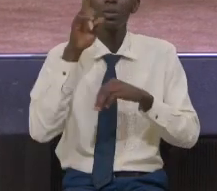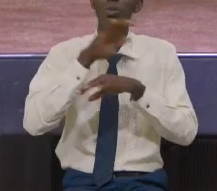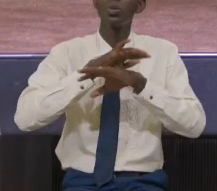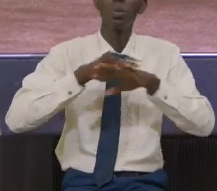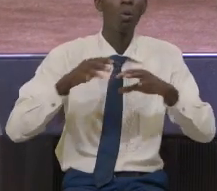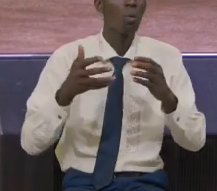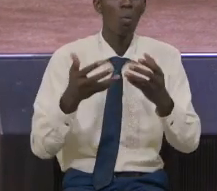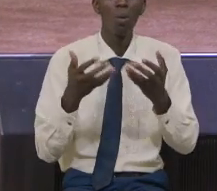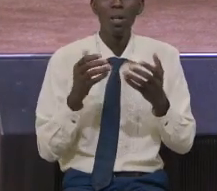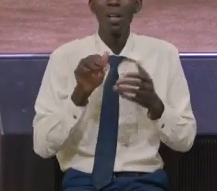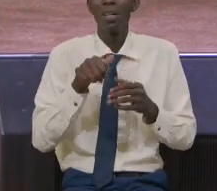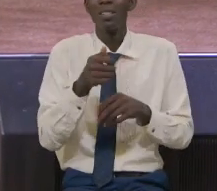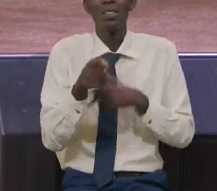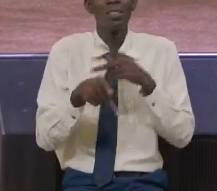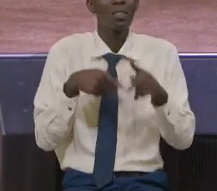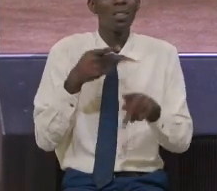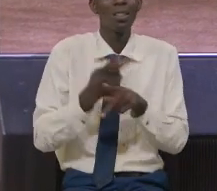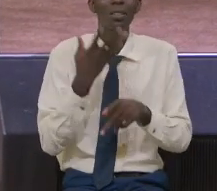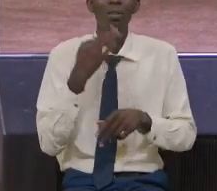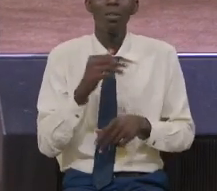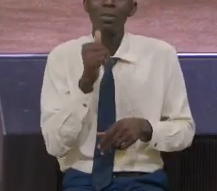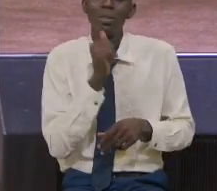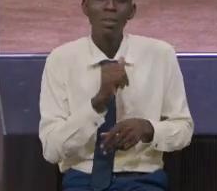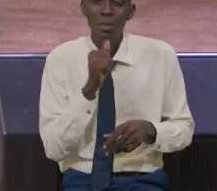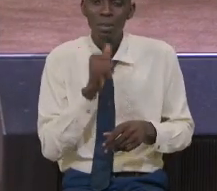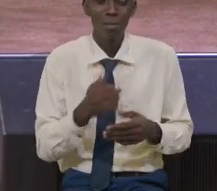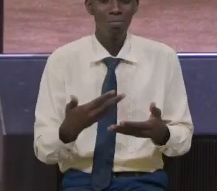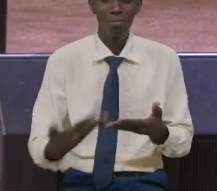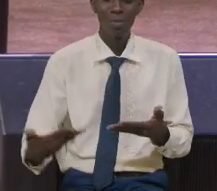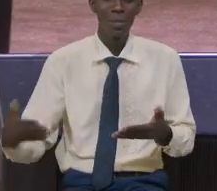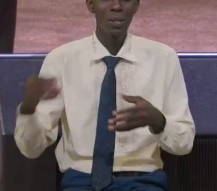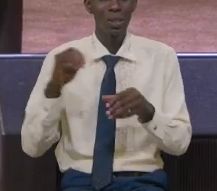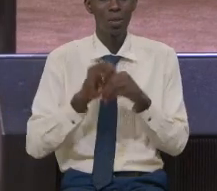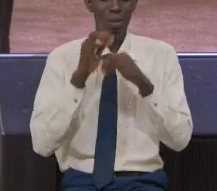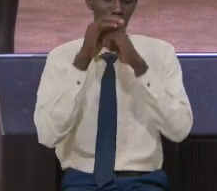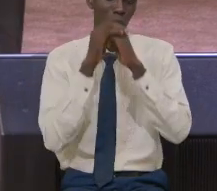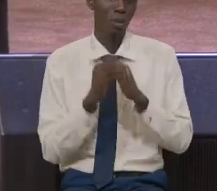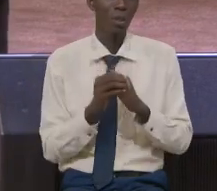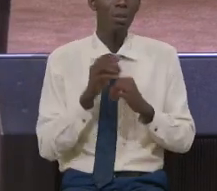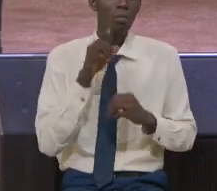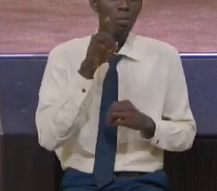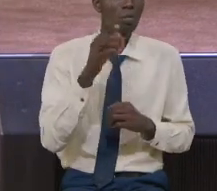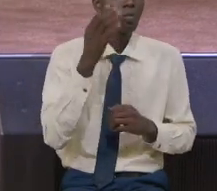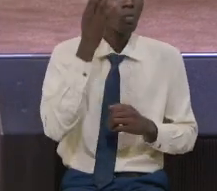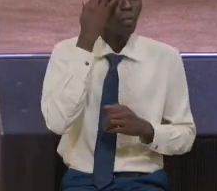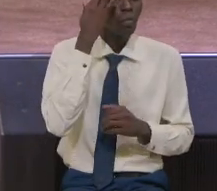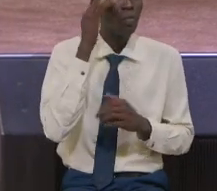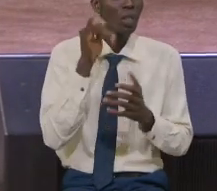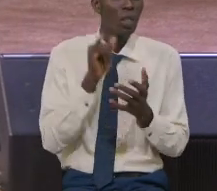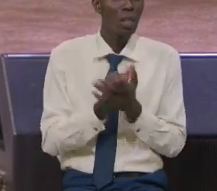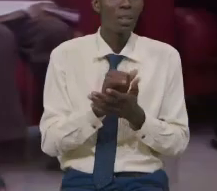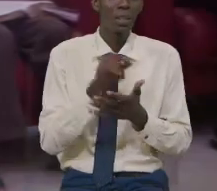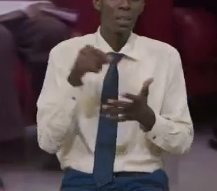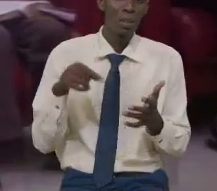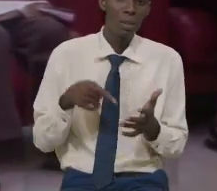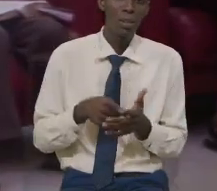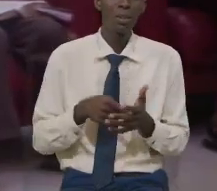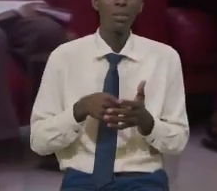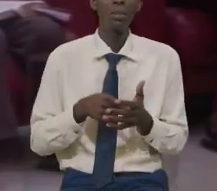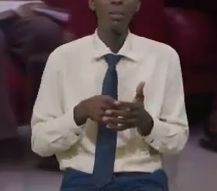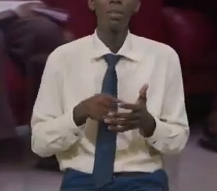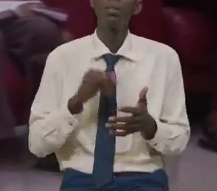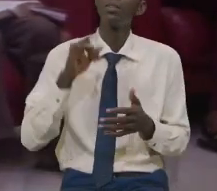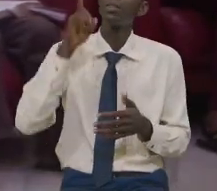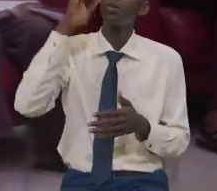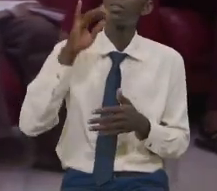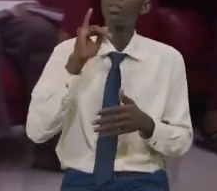want a secret dealing with worship. But you know that this is who God is holy,